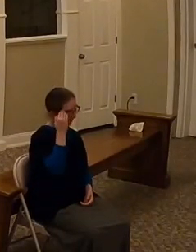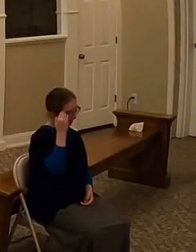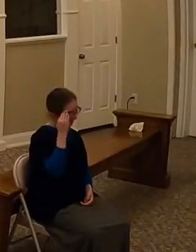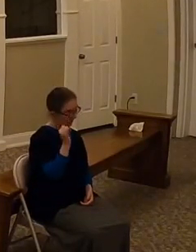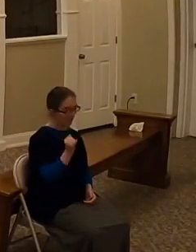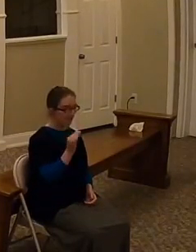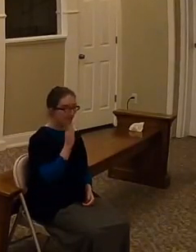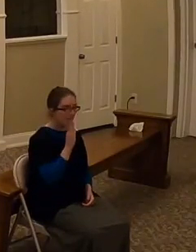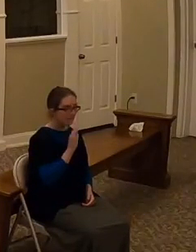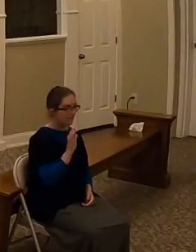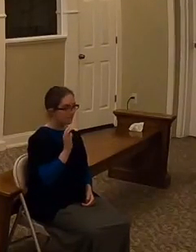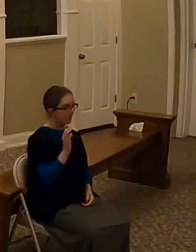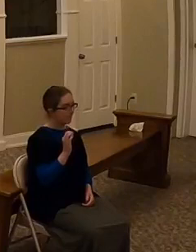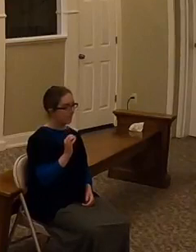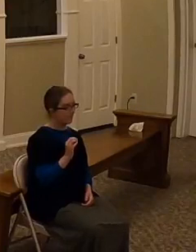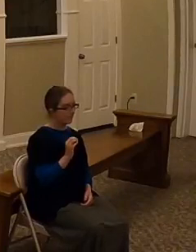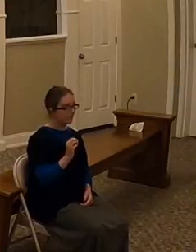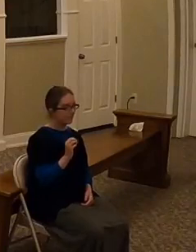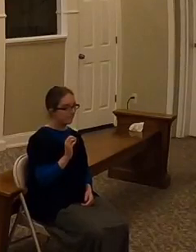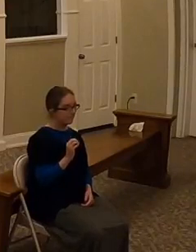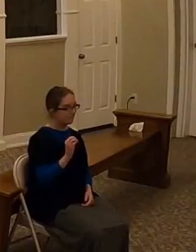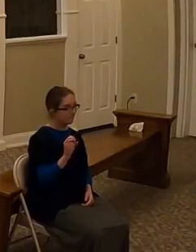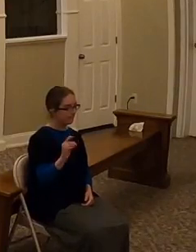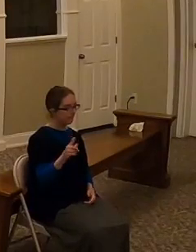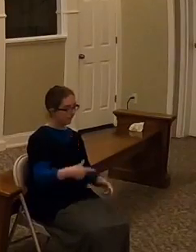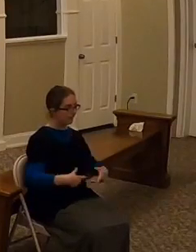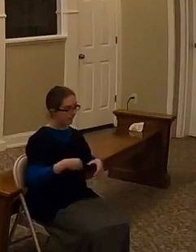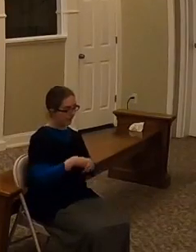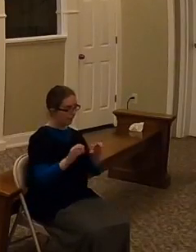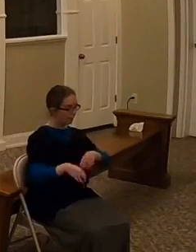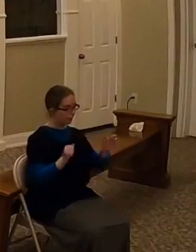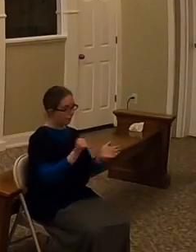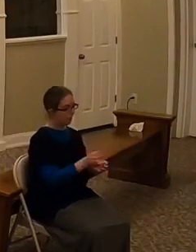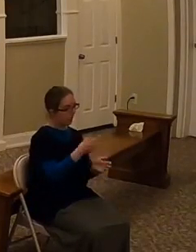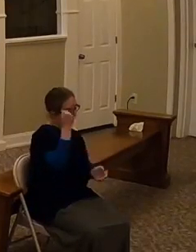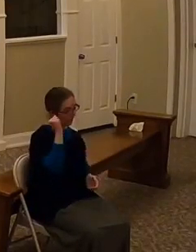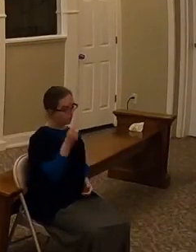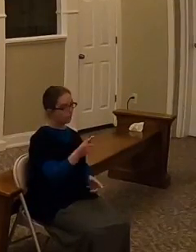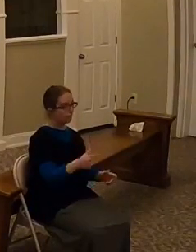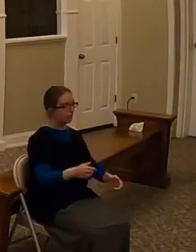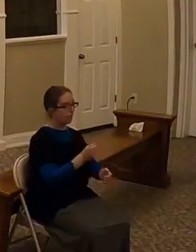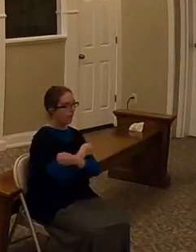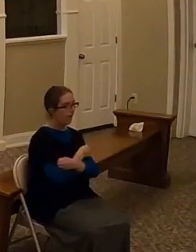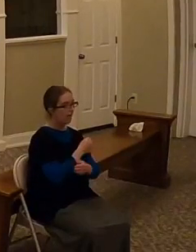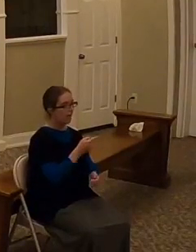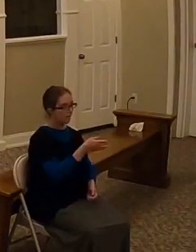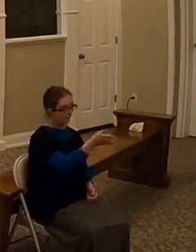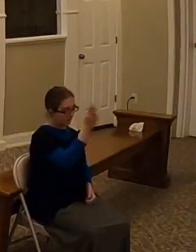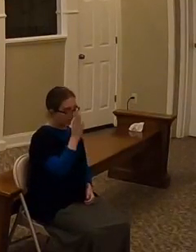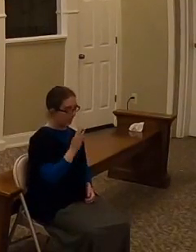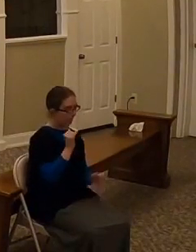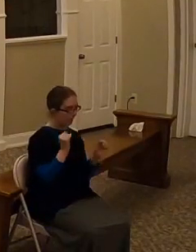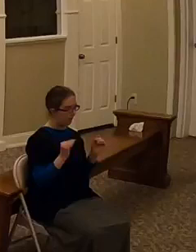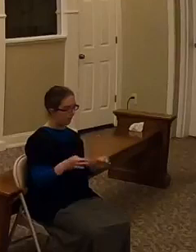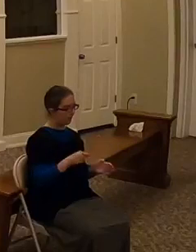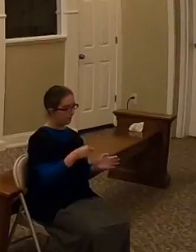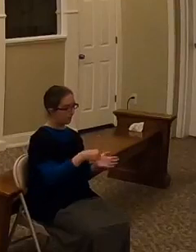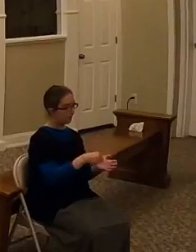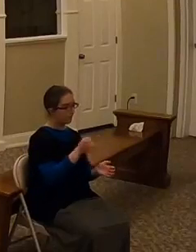it'd be cool just to live in holiness. No. You do that because you love God. Yes, amen. This is